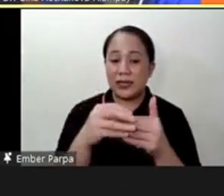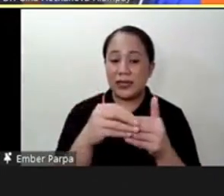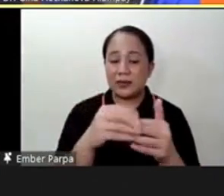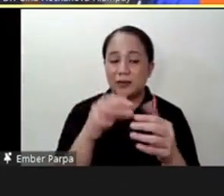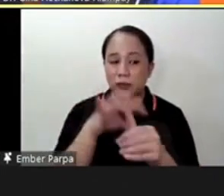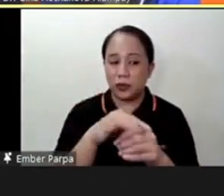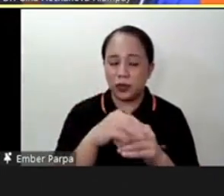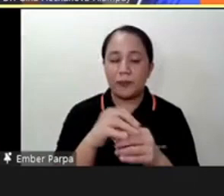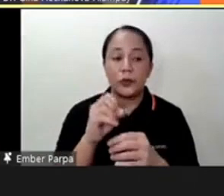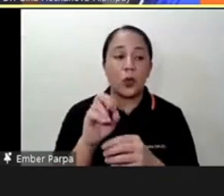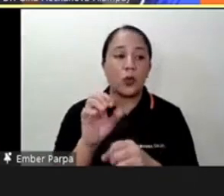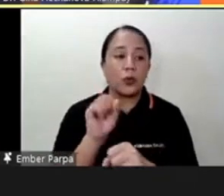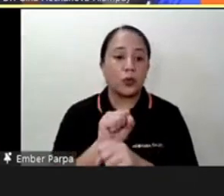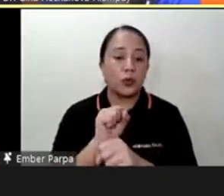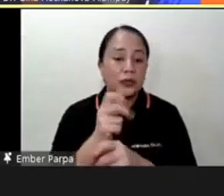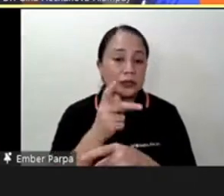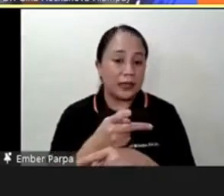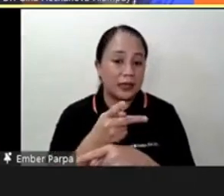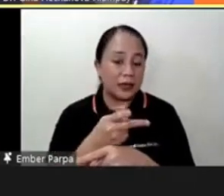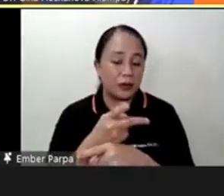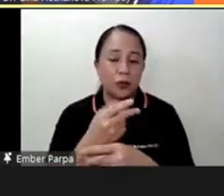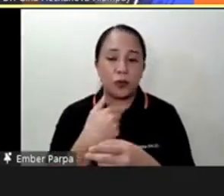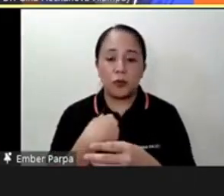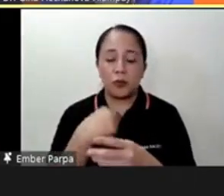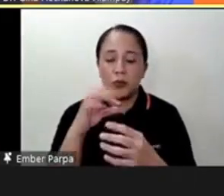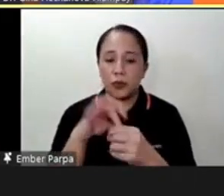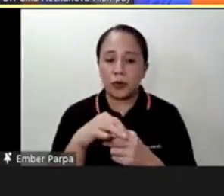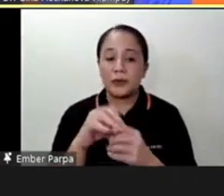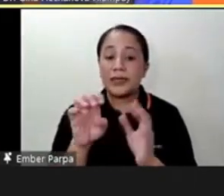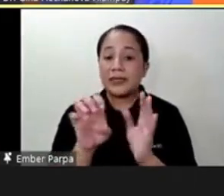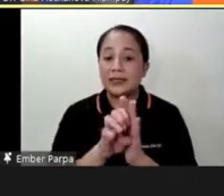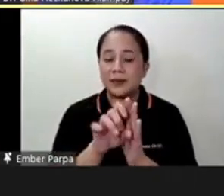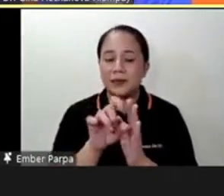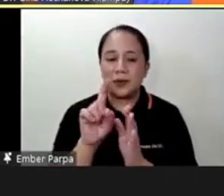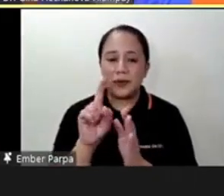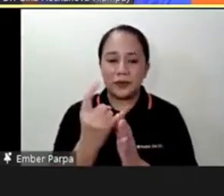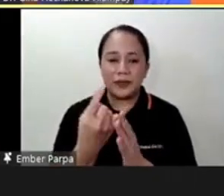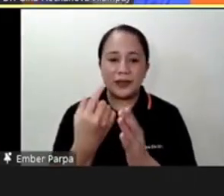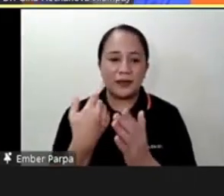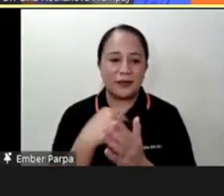or employee care programs. So that's just one example of a